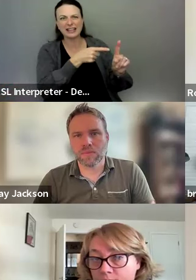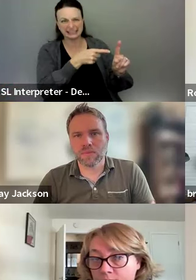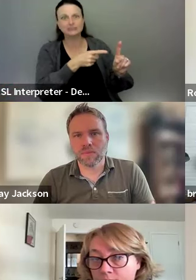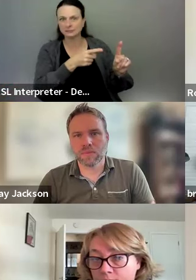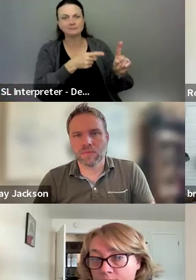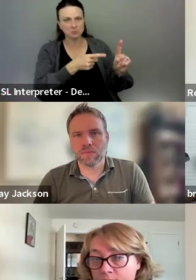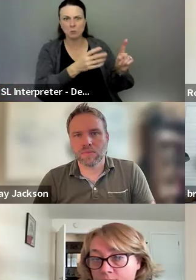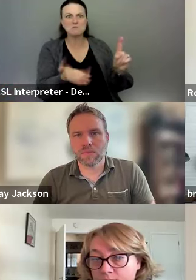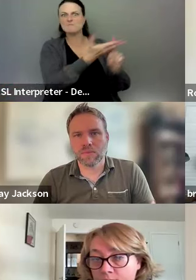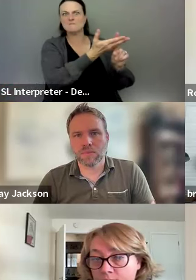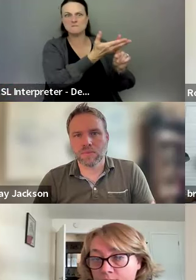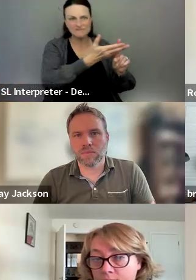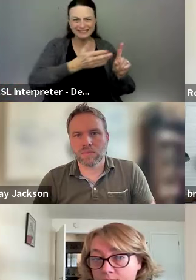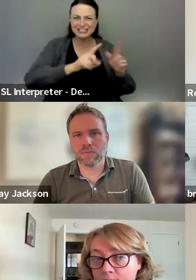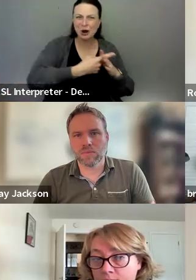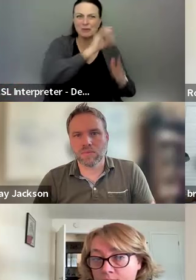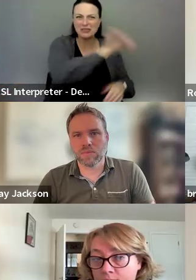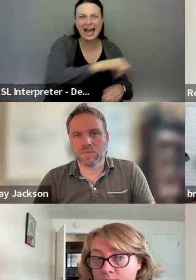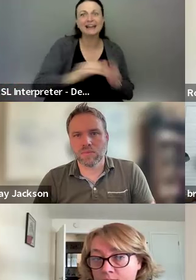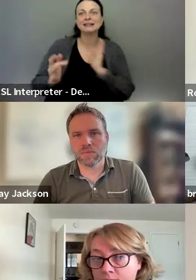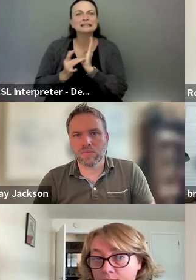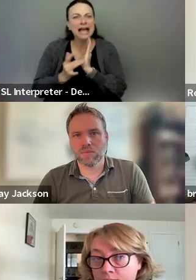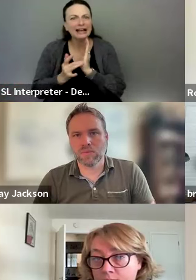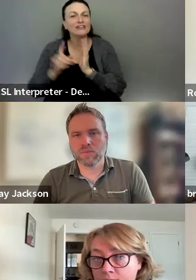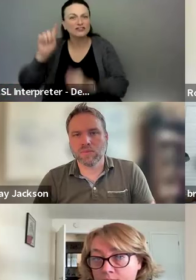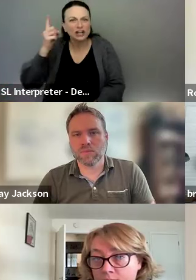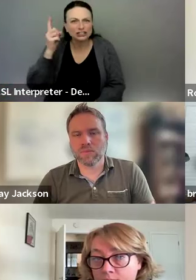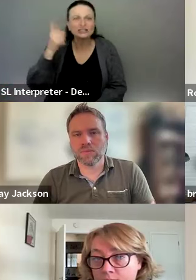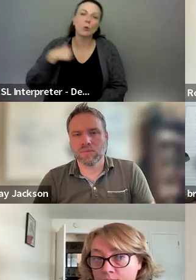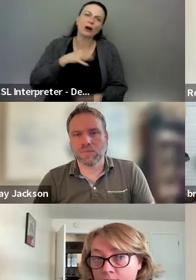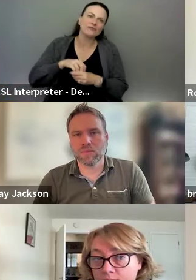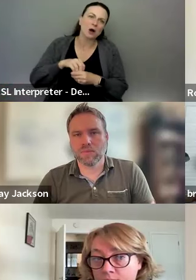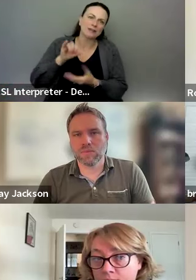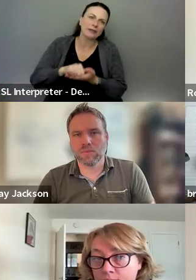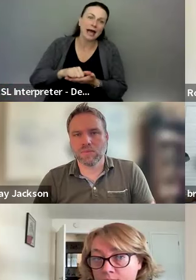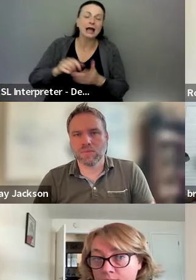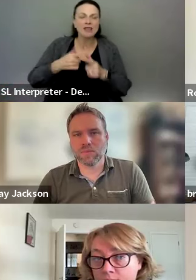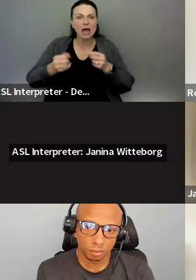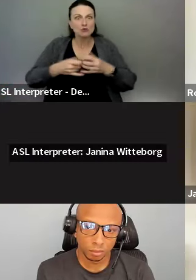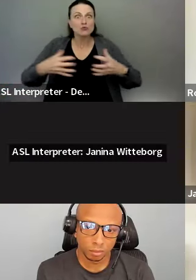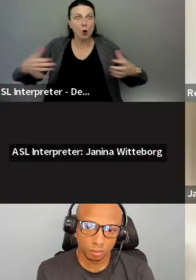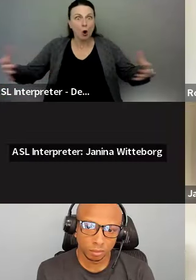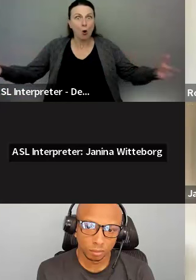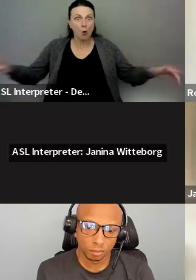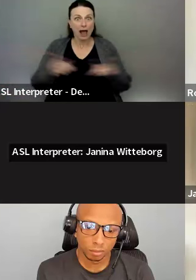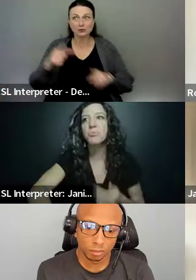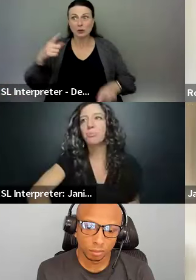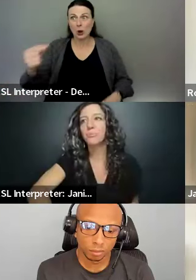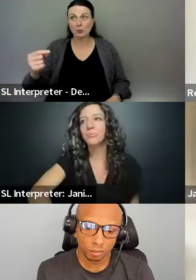right? But it's just like, let's start with tech because that's what we're in, and then grow from there.